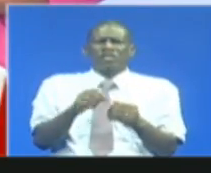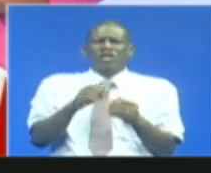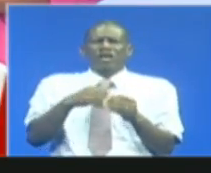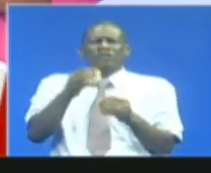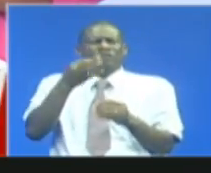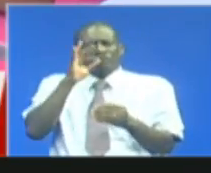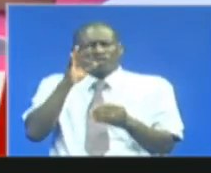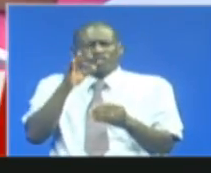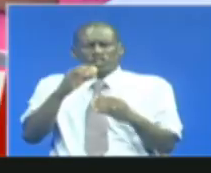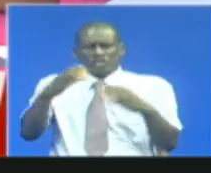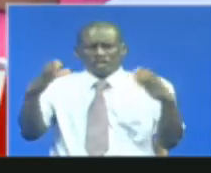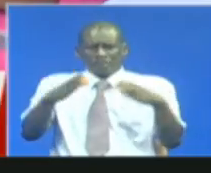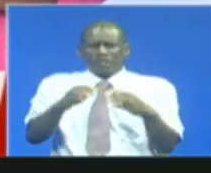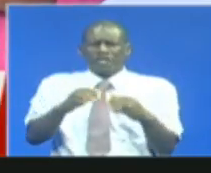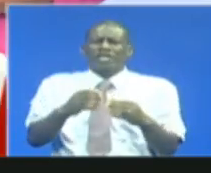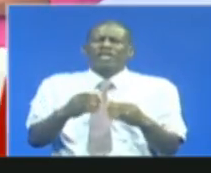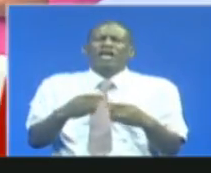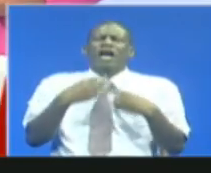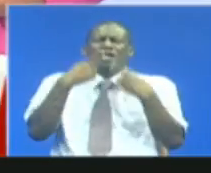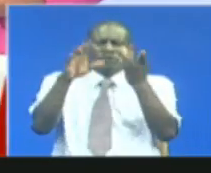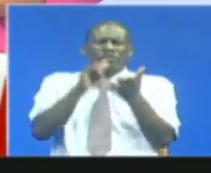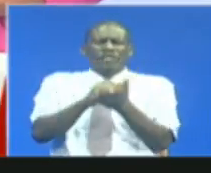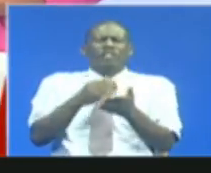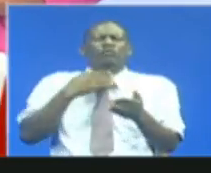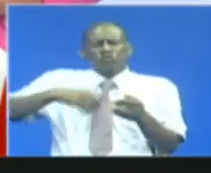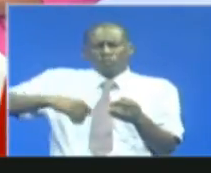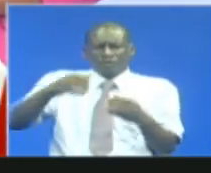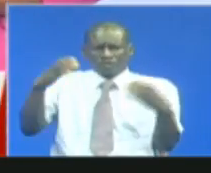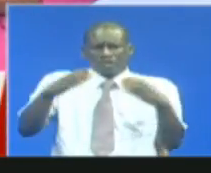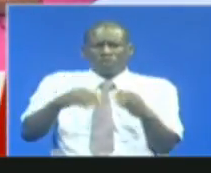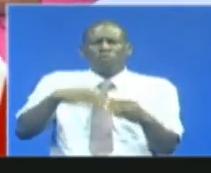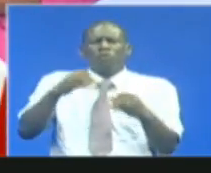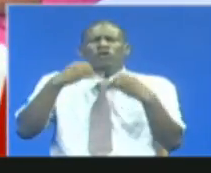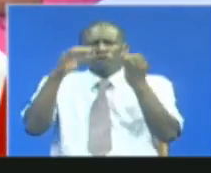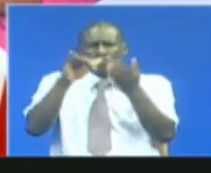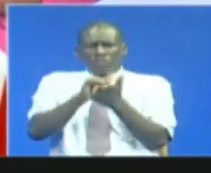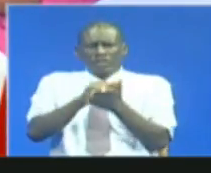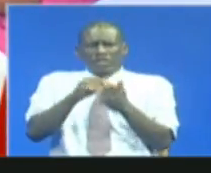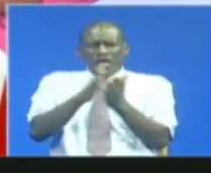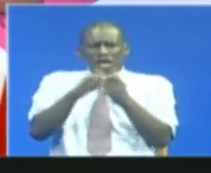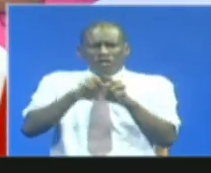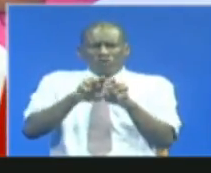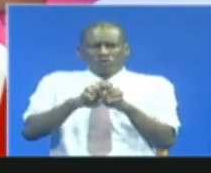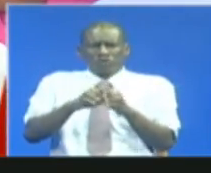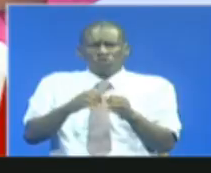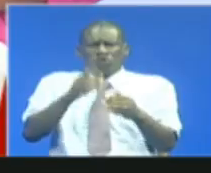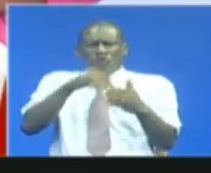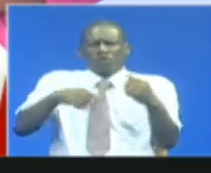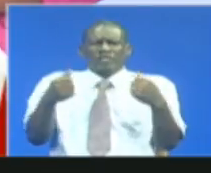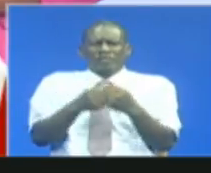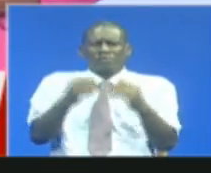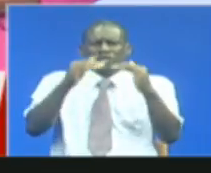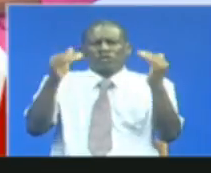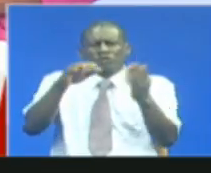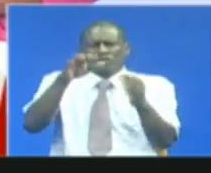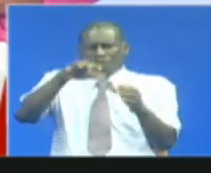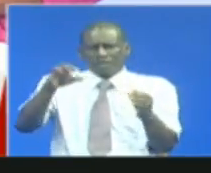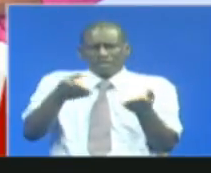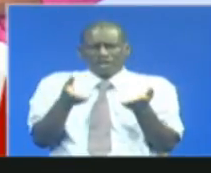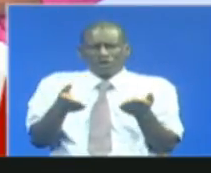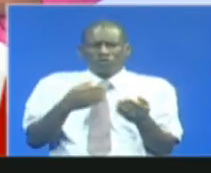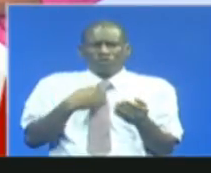Rubis Energie announced intention to acquire it. With more details on that, as well as the salient happenings at the equity market, here now